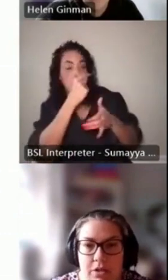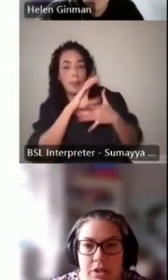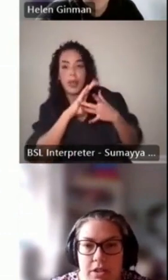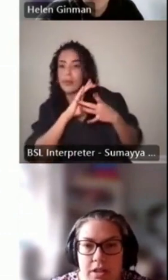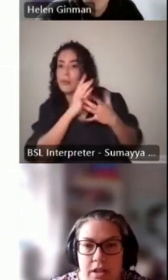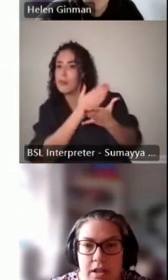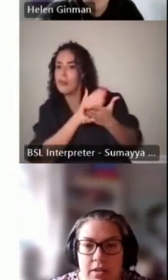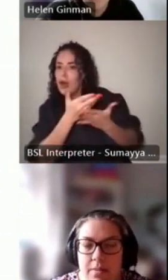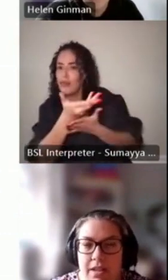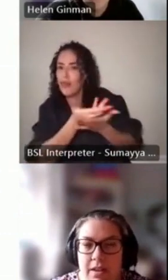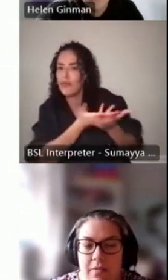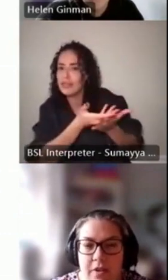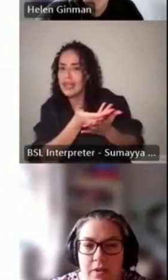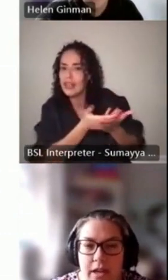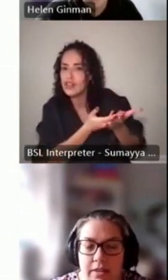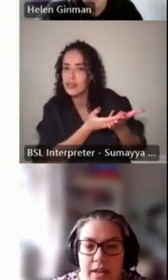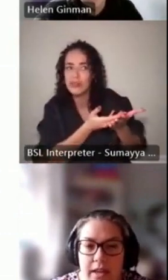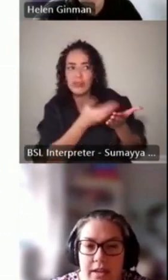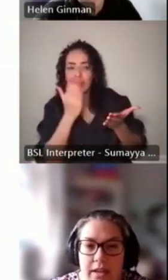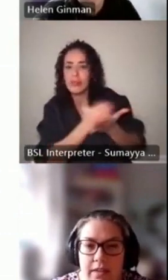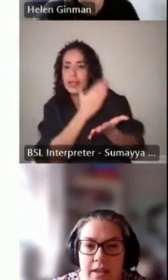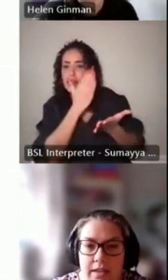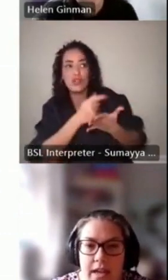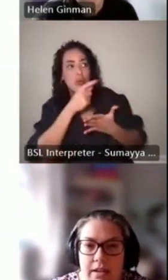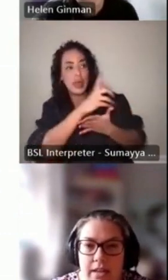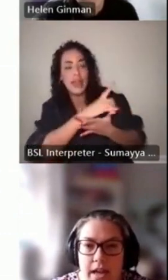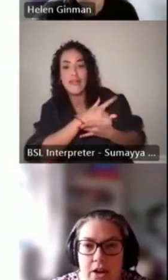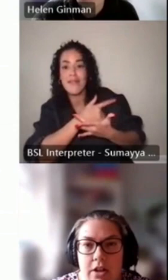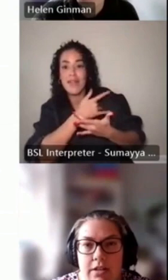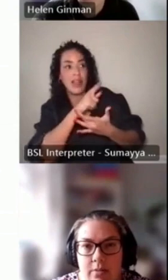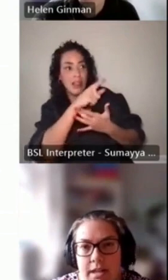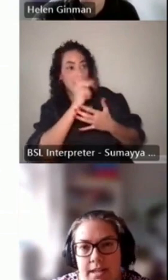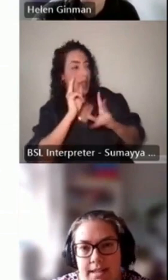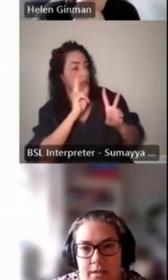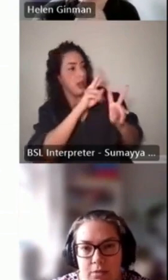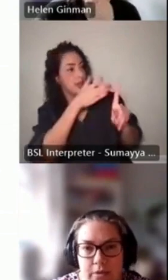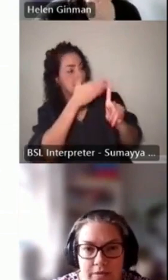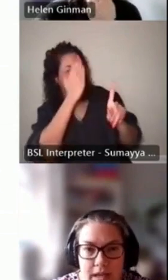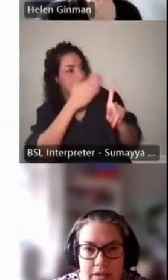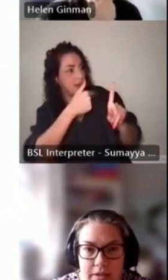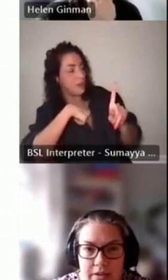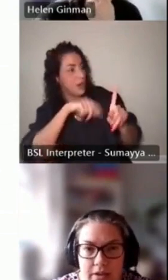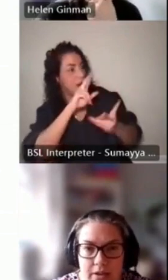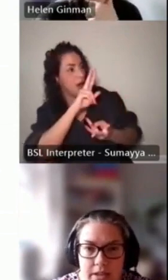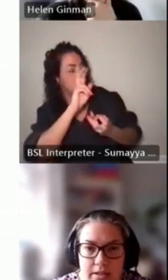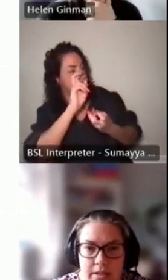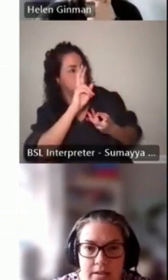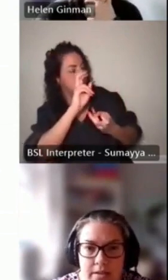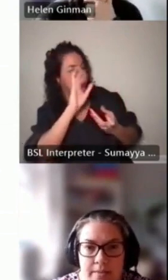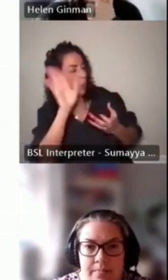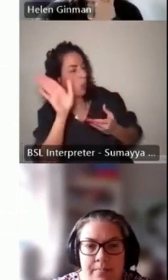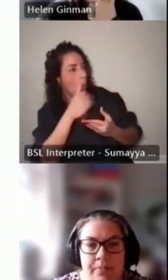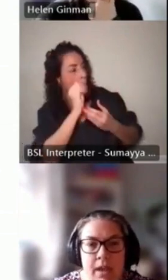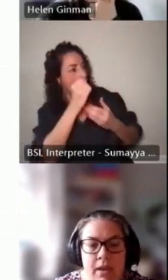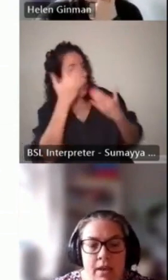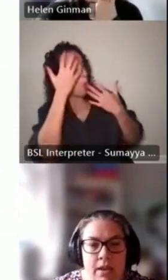that we have with someone, just to make them feel like they're seen and they're heard, and that we're listening to all of their